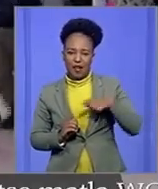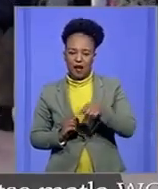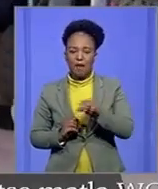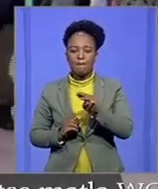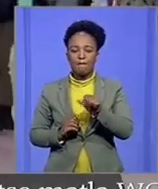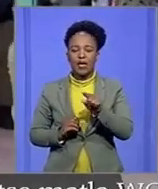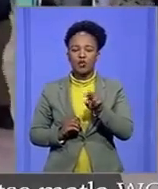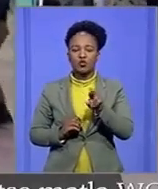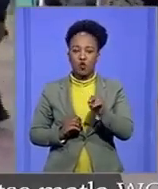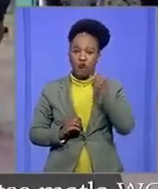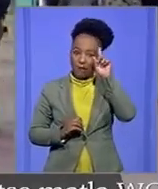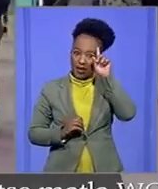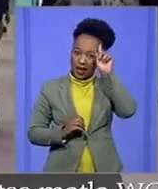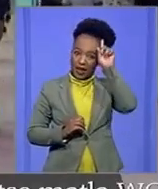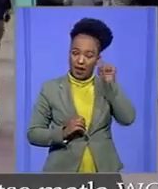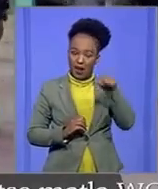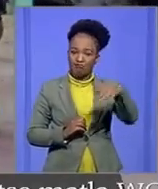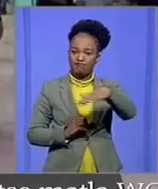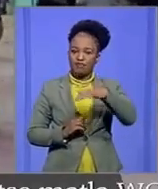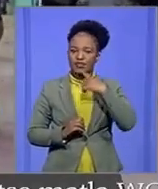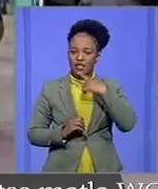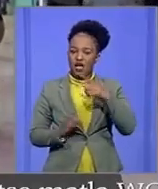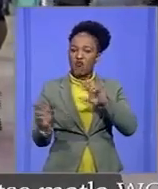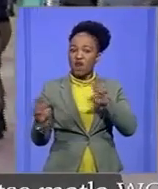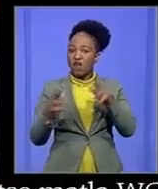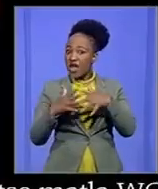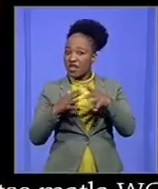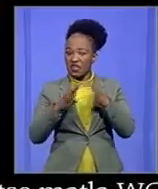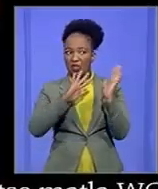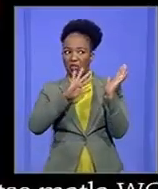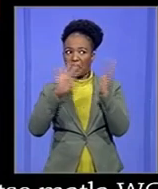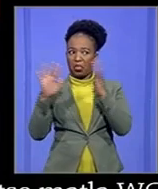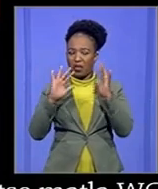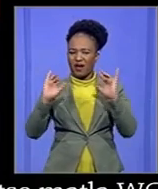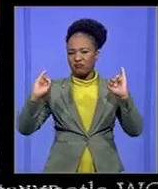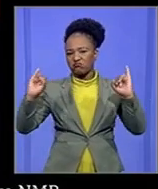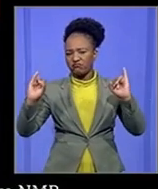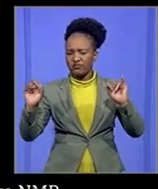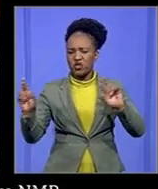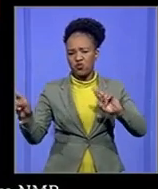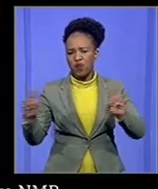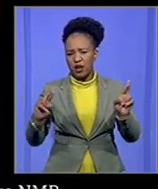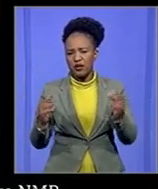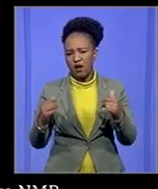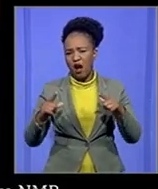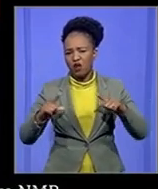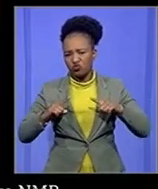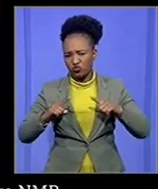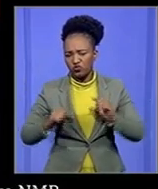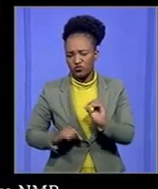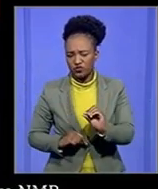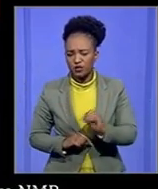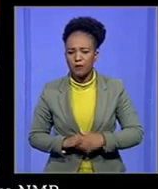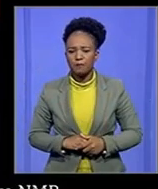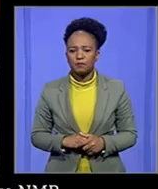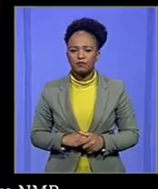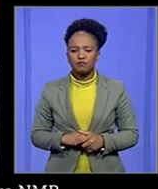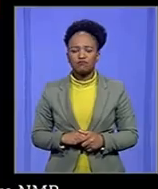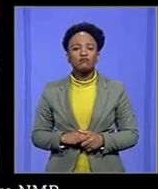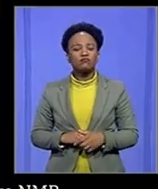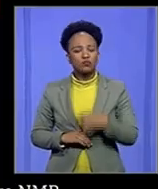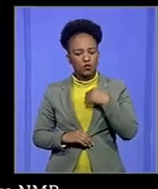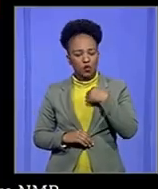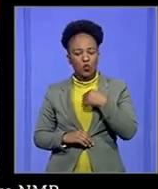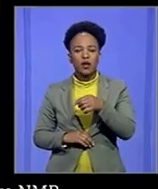lalalaotswe ho sebetsana le boemo bofe kapa bofe ba difefo. The Disaster Management Center of the Nelson Mandela Bay municipality is on